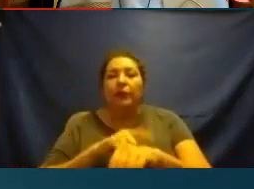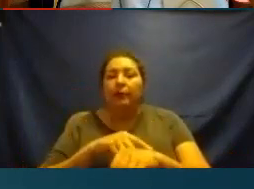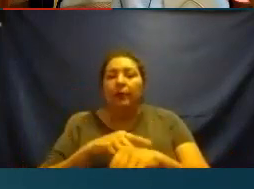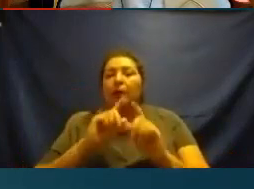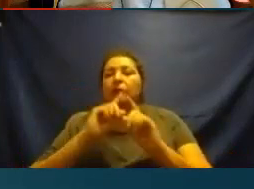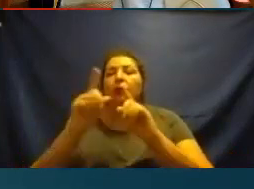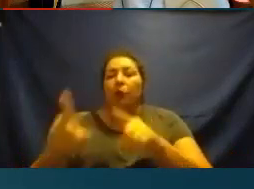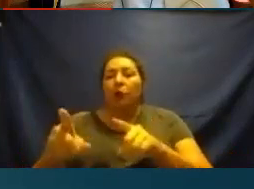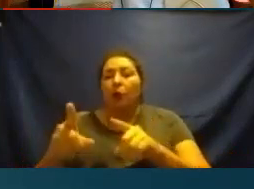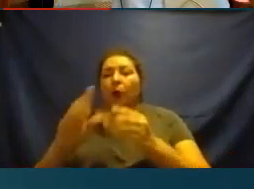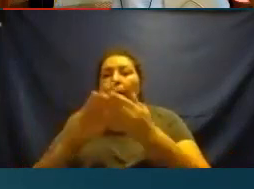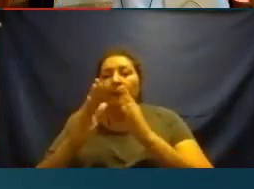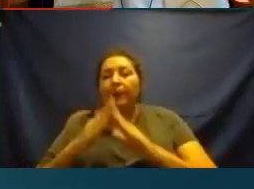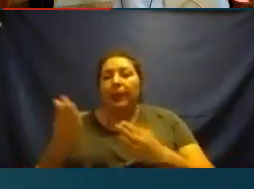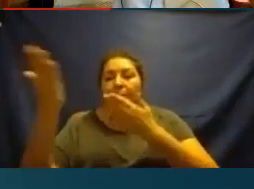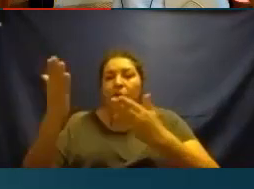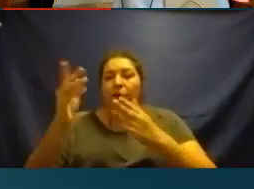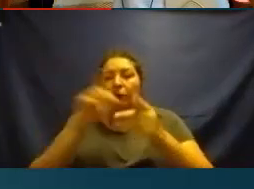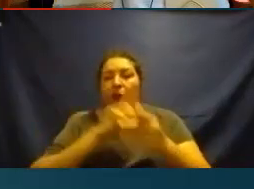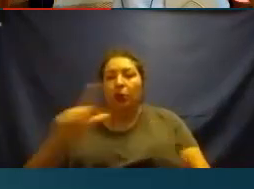Lord.